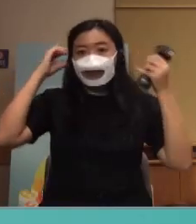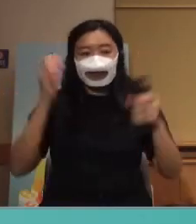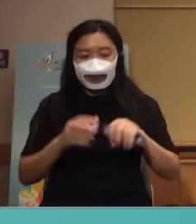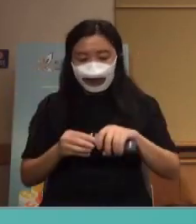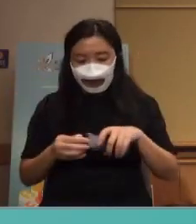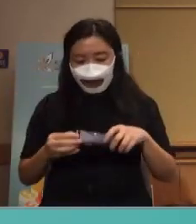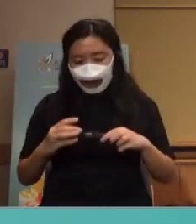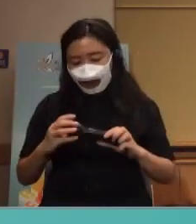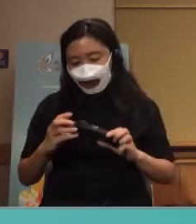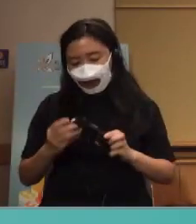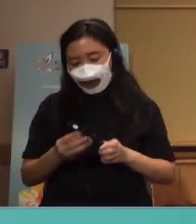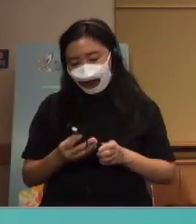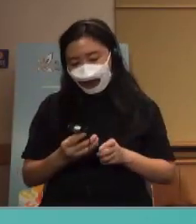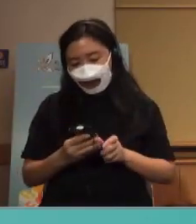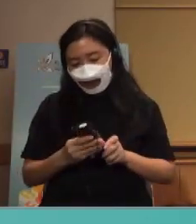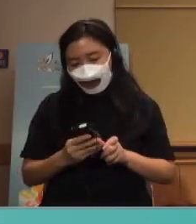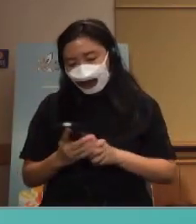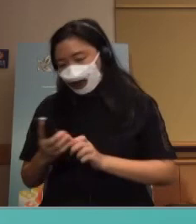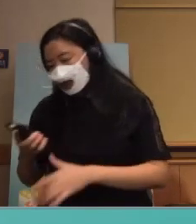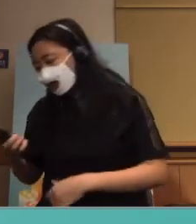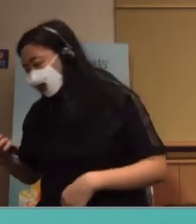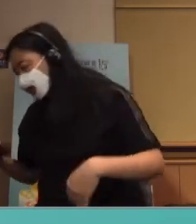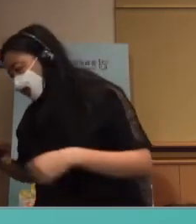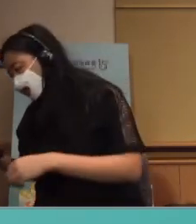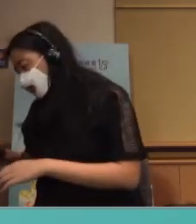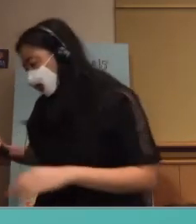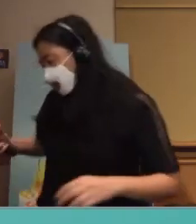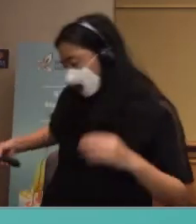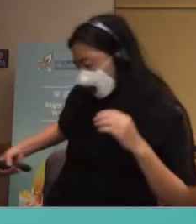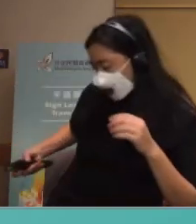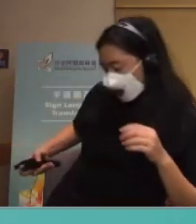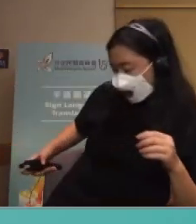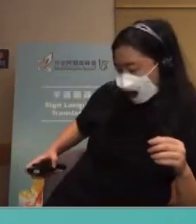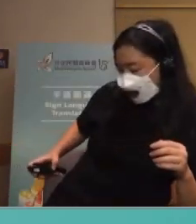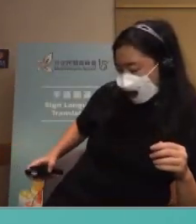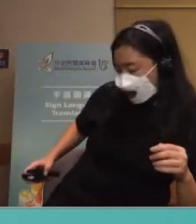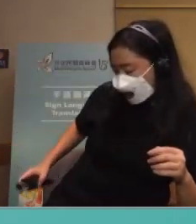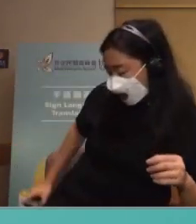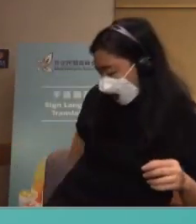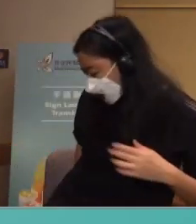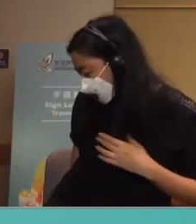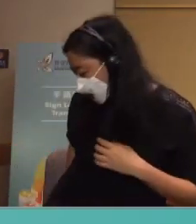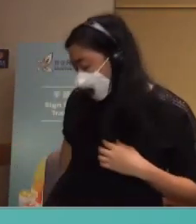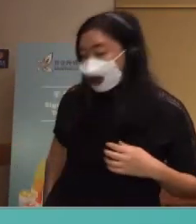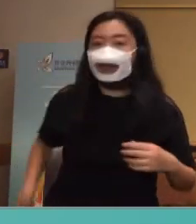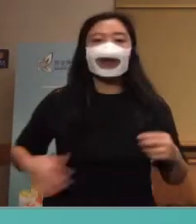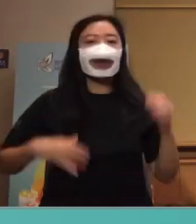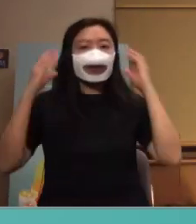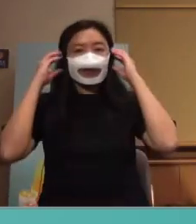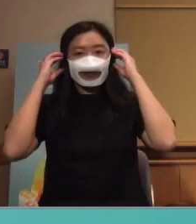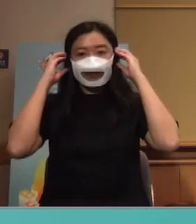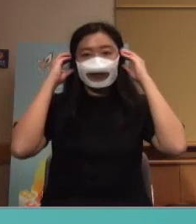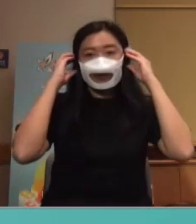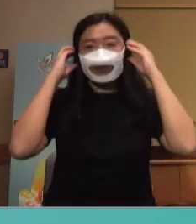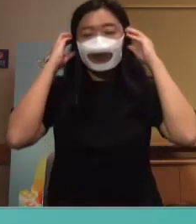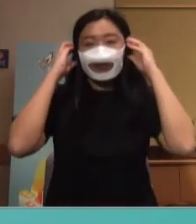on Opensource Web3. So today, the whole track is on meta good. Basically, how can we combine technologies and different